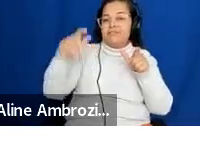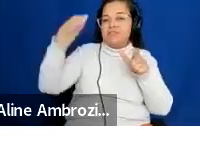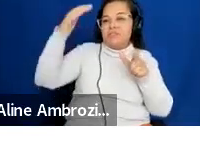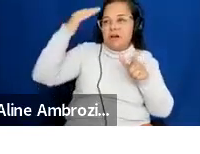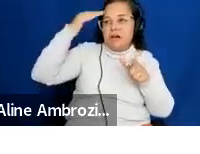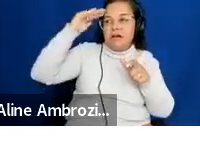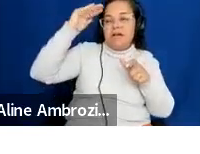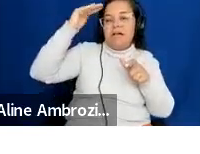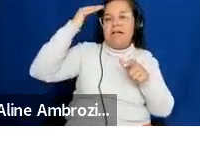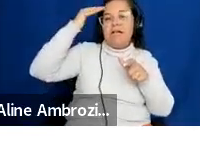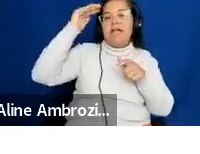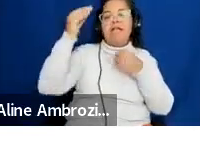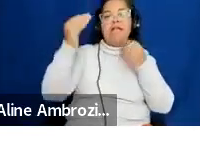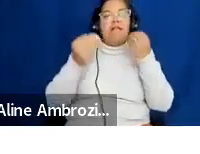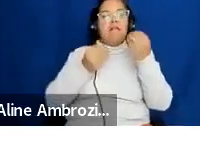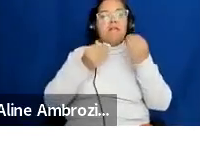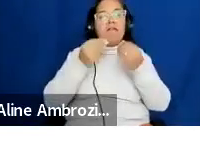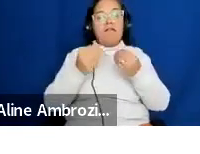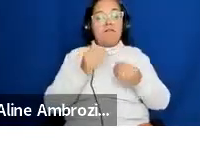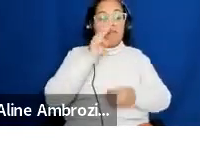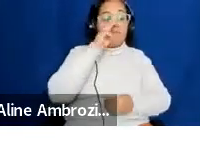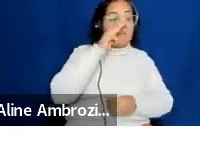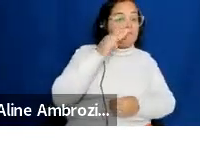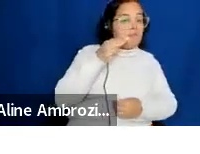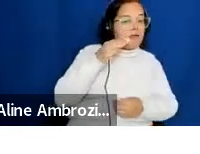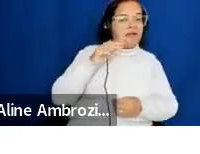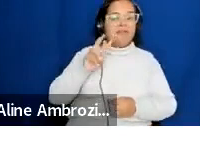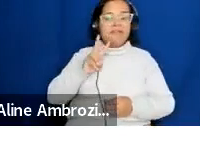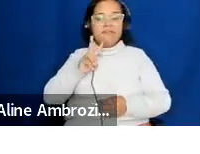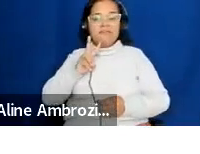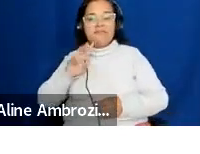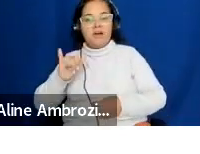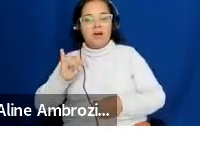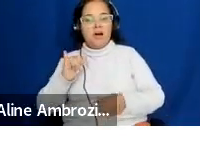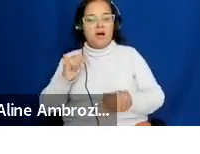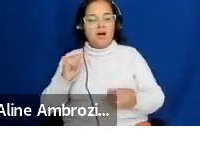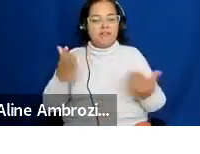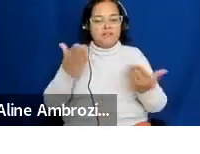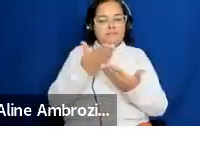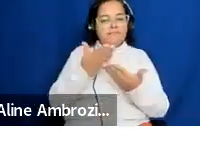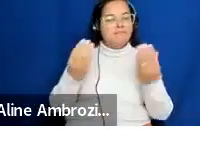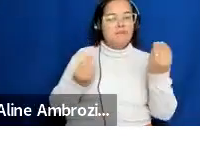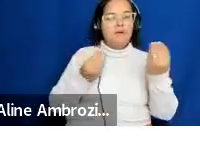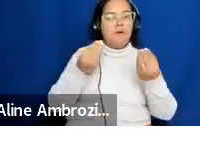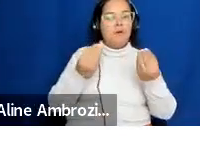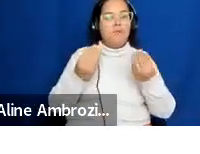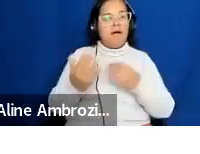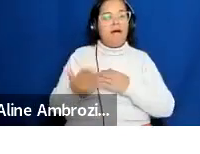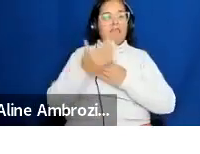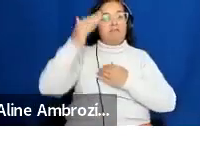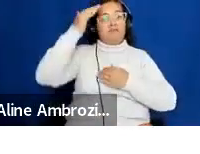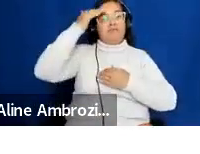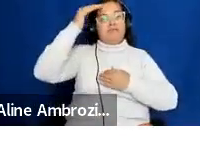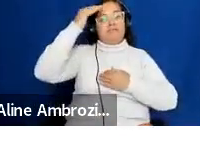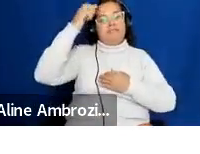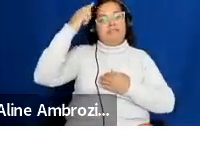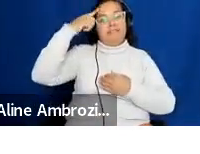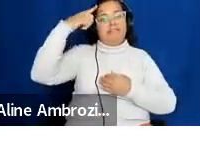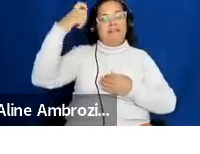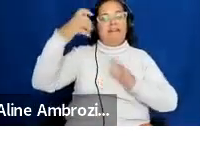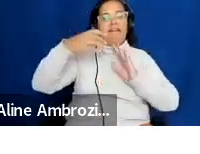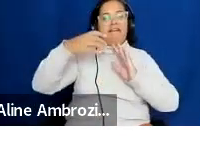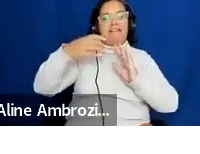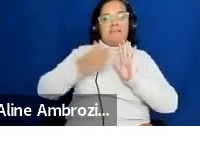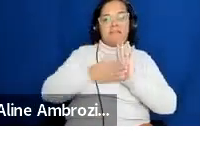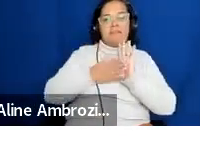to understand the ideas you were putting here, so you were discussing now. But I don't know, I saw that in the chat there